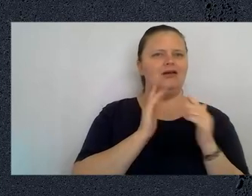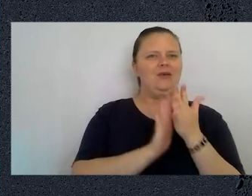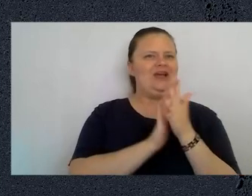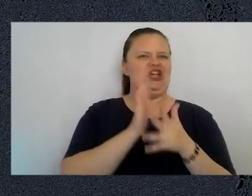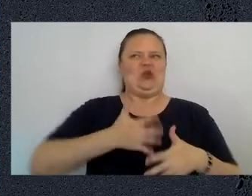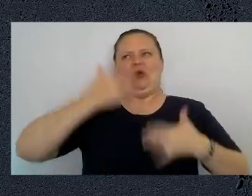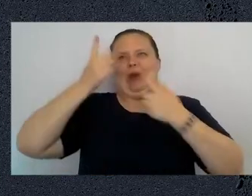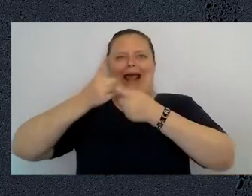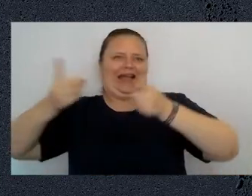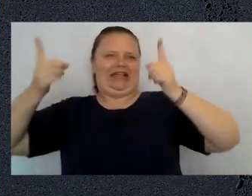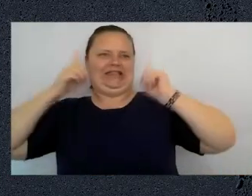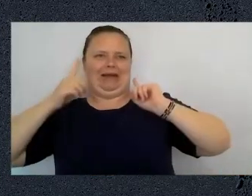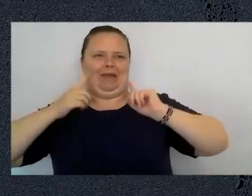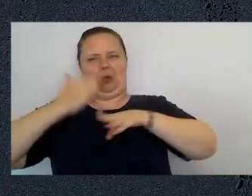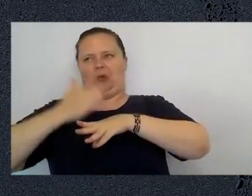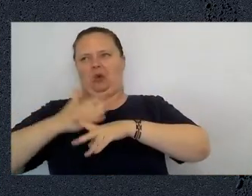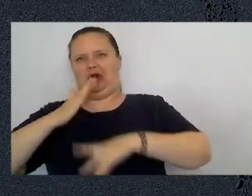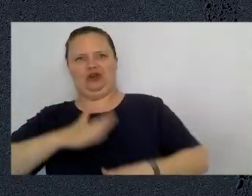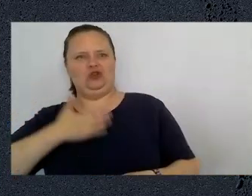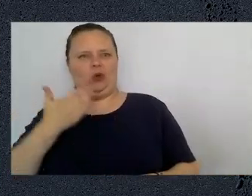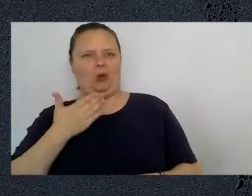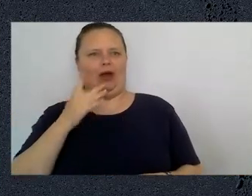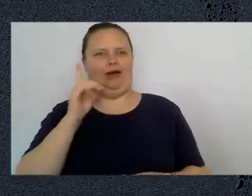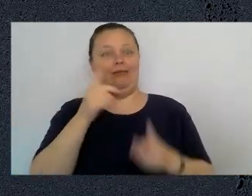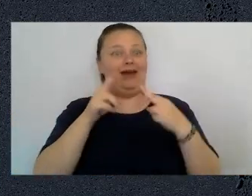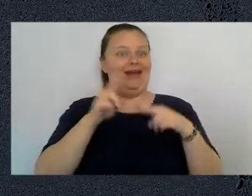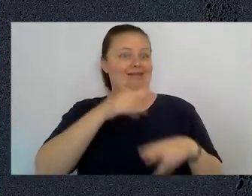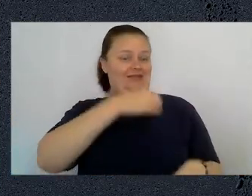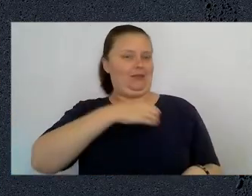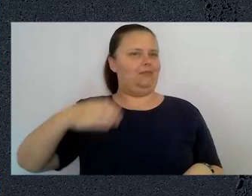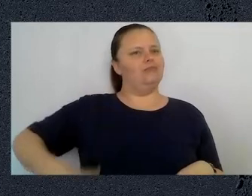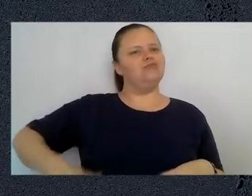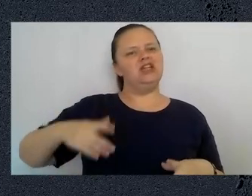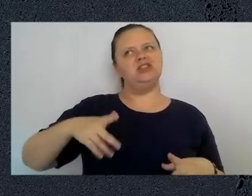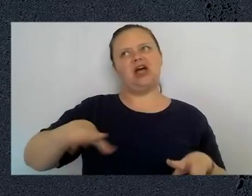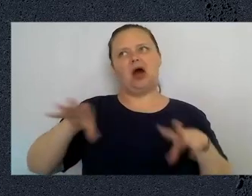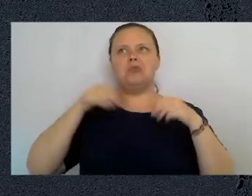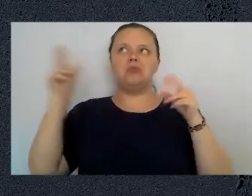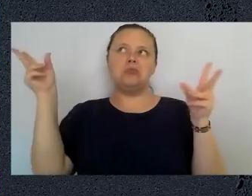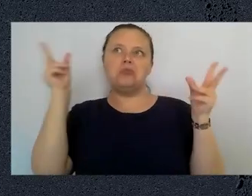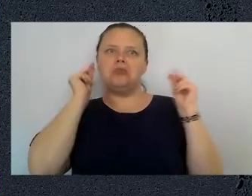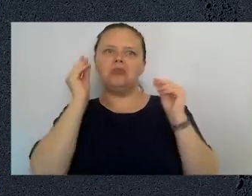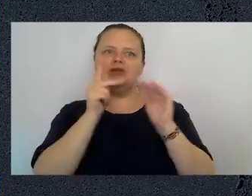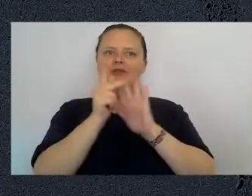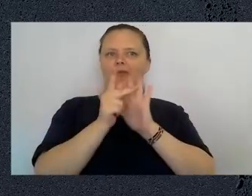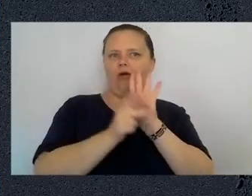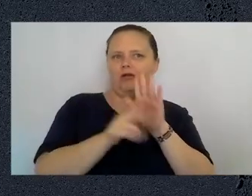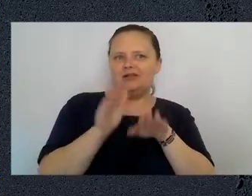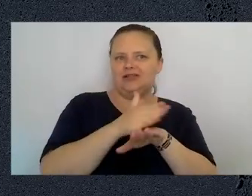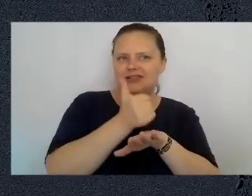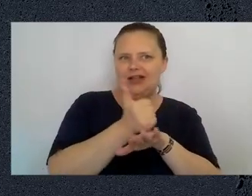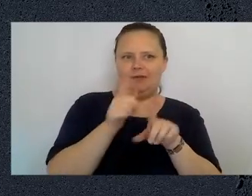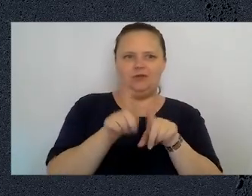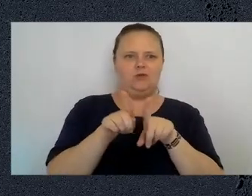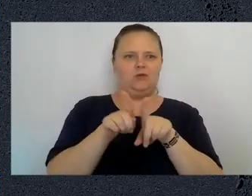roles. If the minister's got open ears and, you know, some policies in place, like US